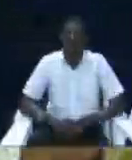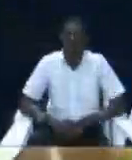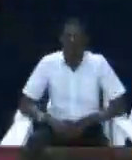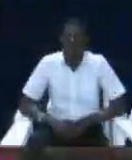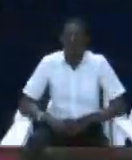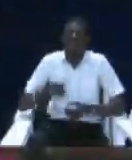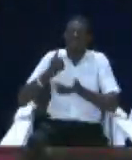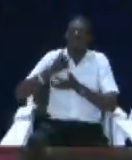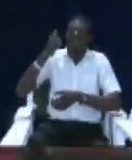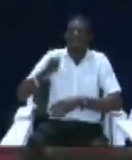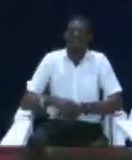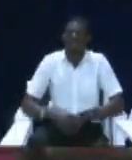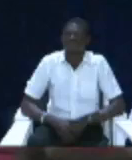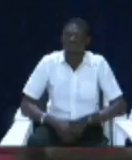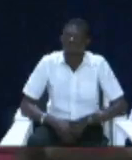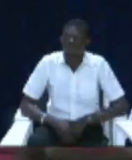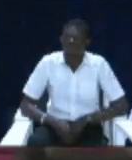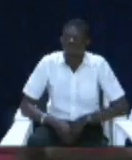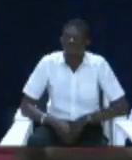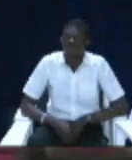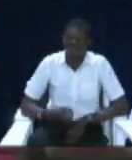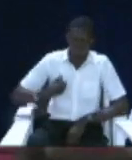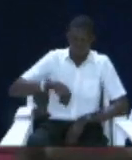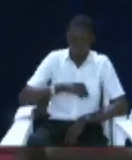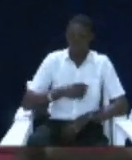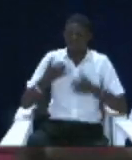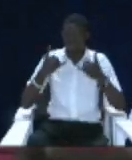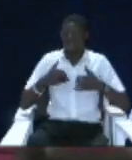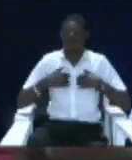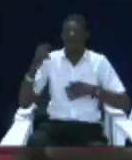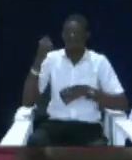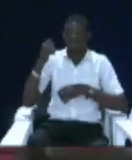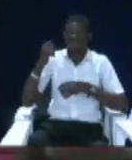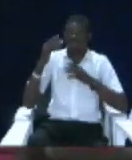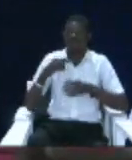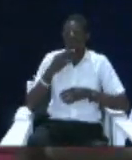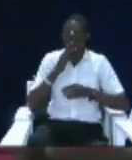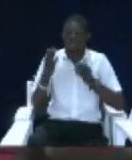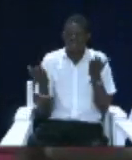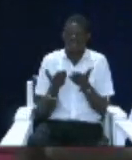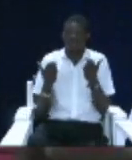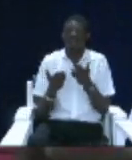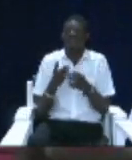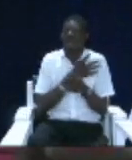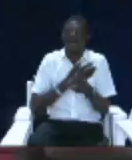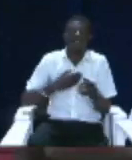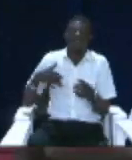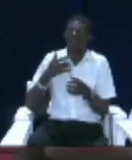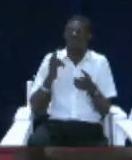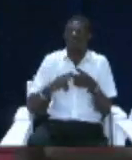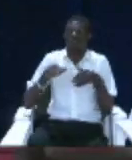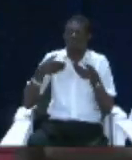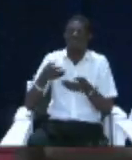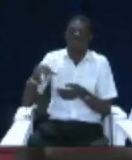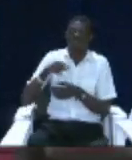hallelujah. Amen. We now have the testifiers who are here, and they're ready to give their